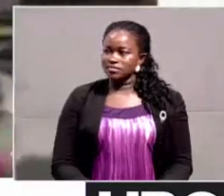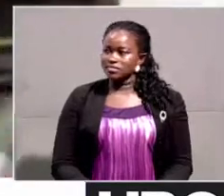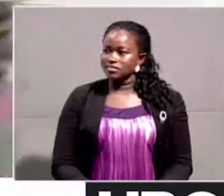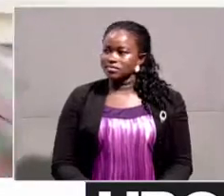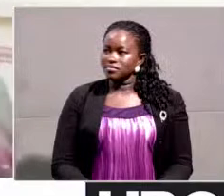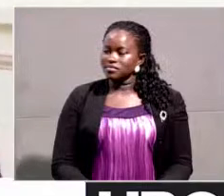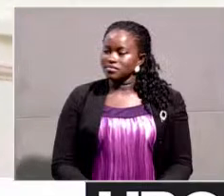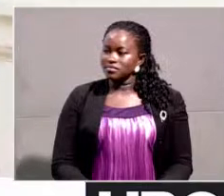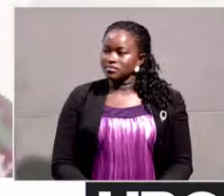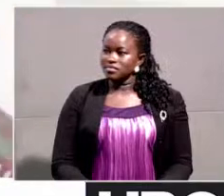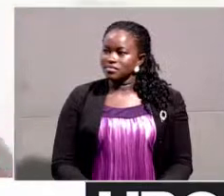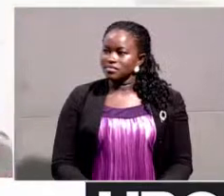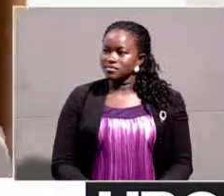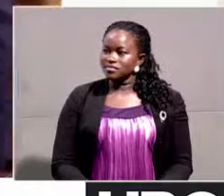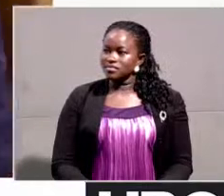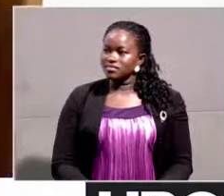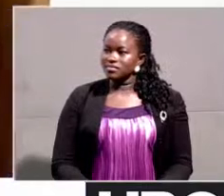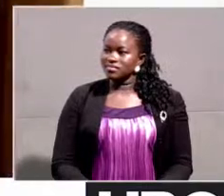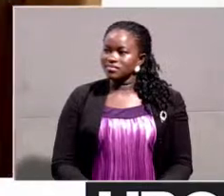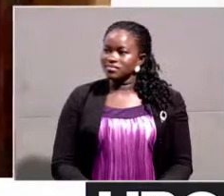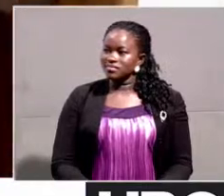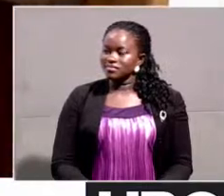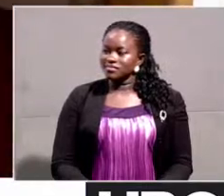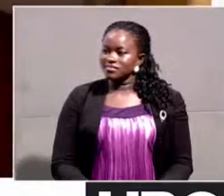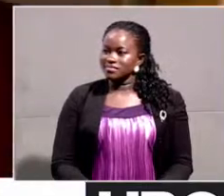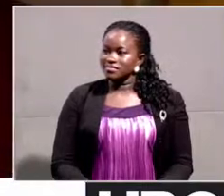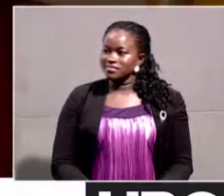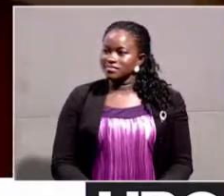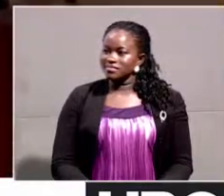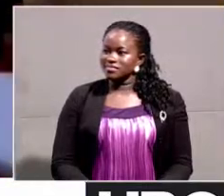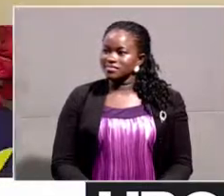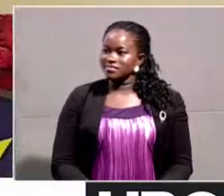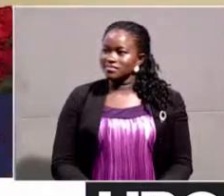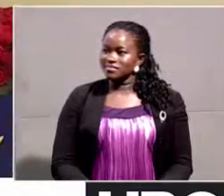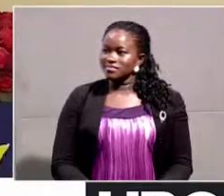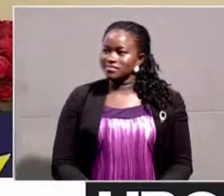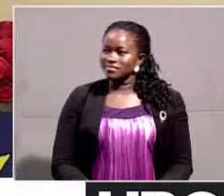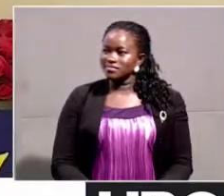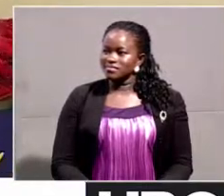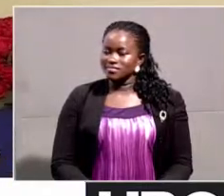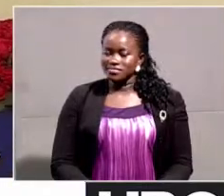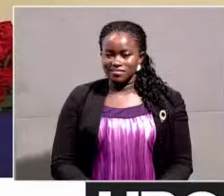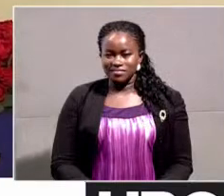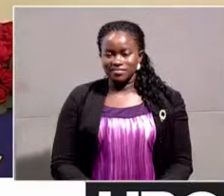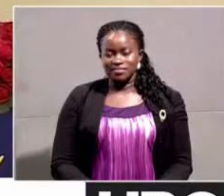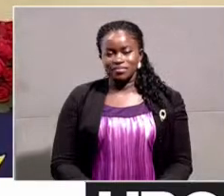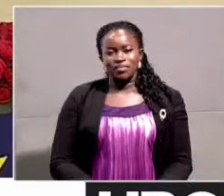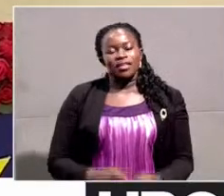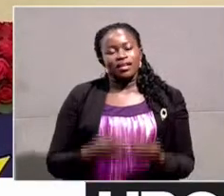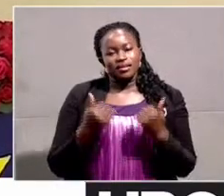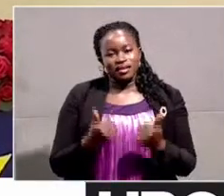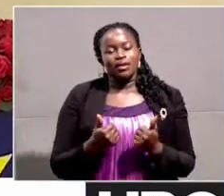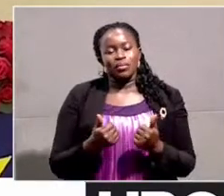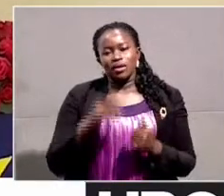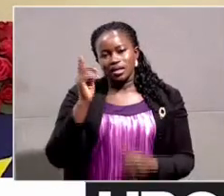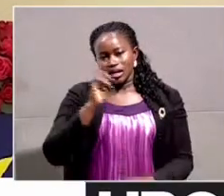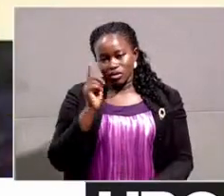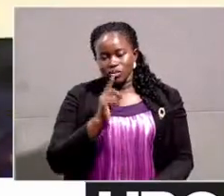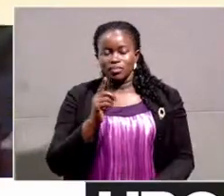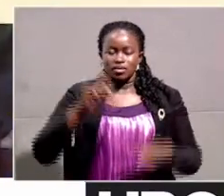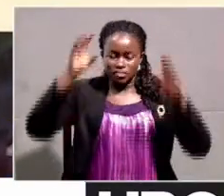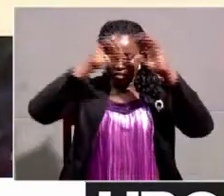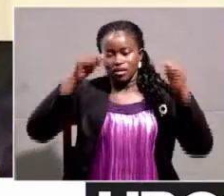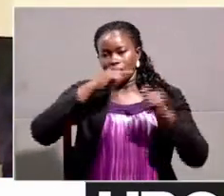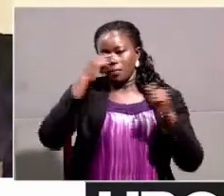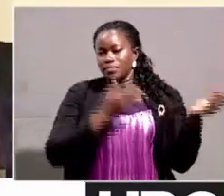Karibu sana mzee. Asante. Earlier, President Museveni was received at State House, Nairobi, Kenya, by